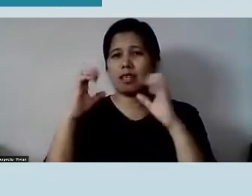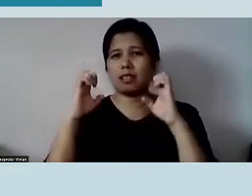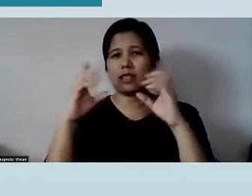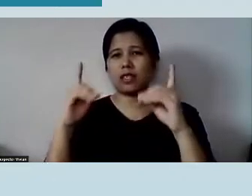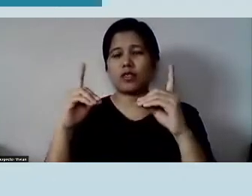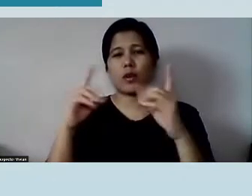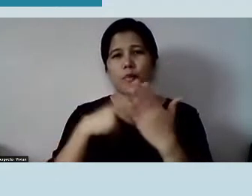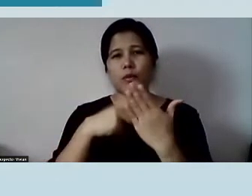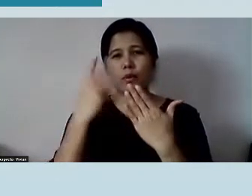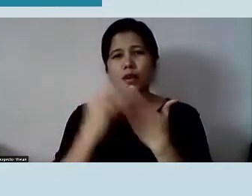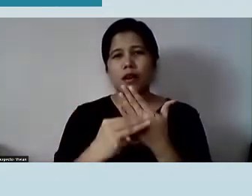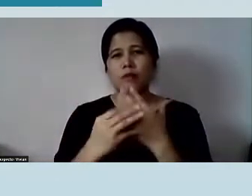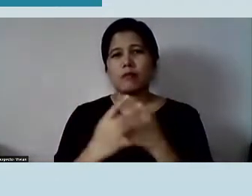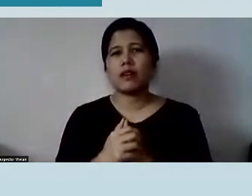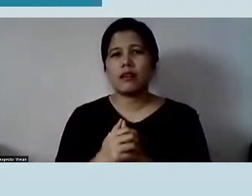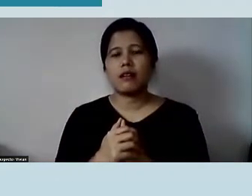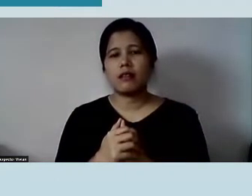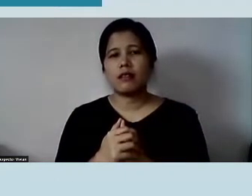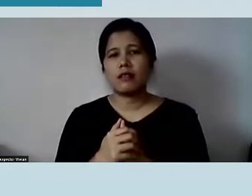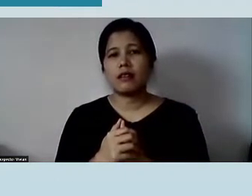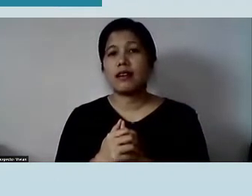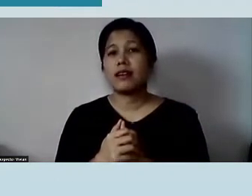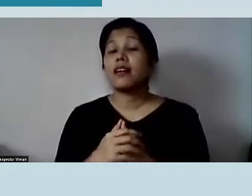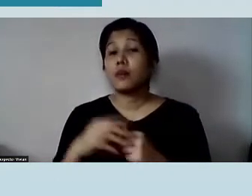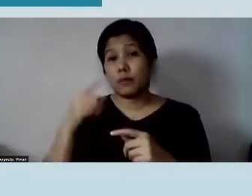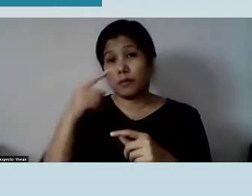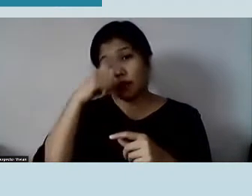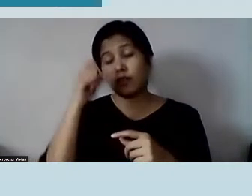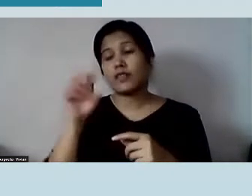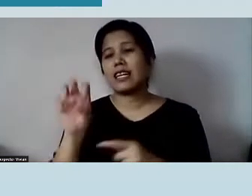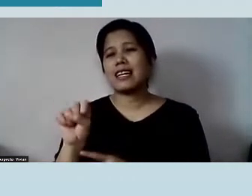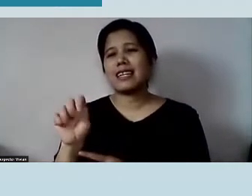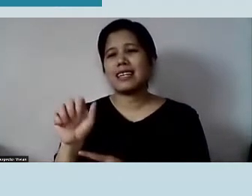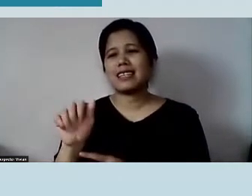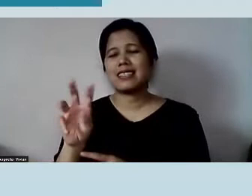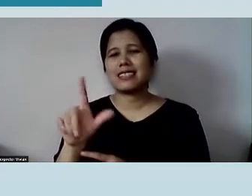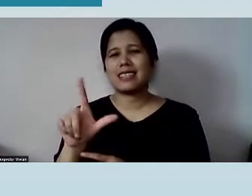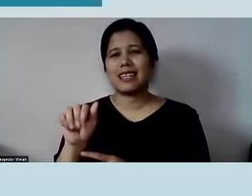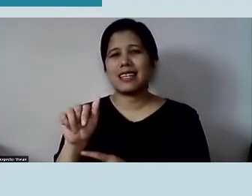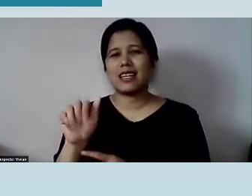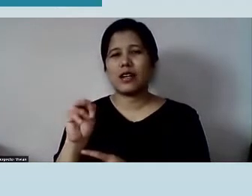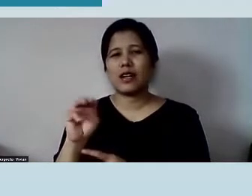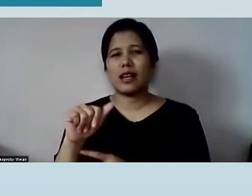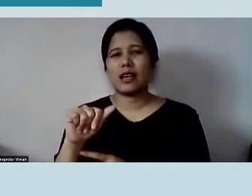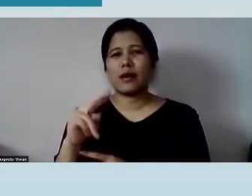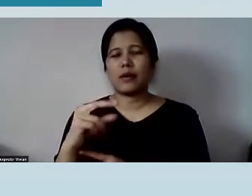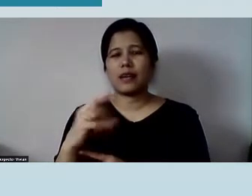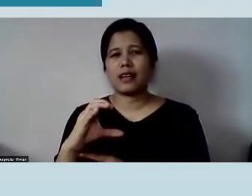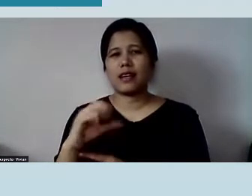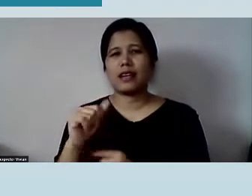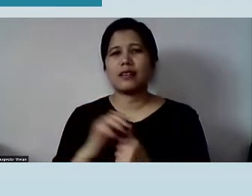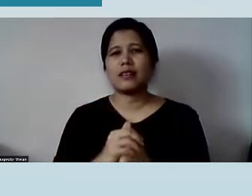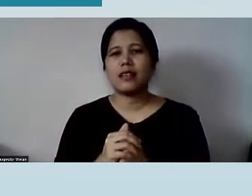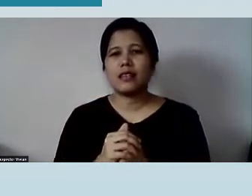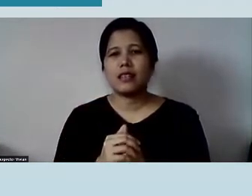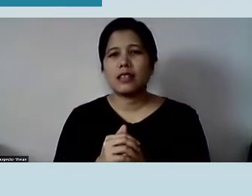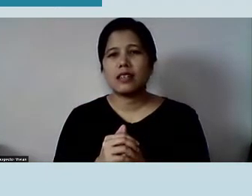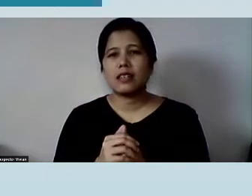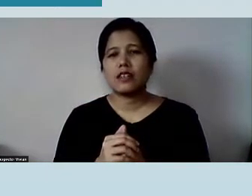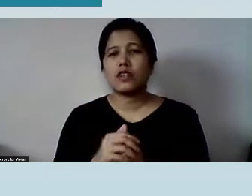now, by virtue of that Salamanca Statement of Special Needs Education, in Incheon